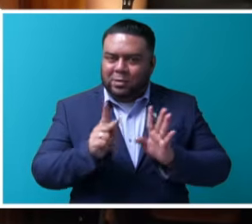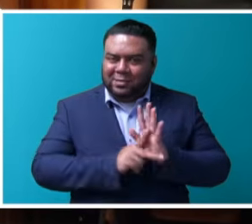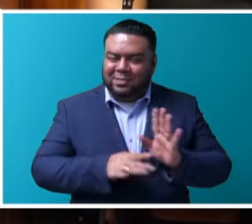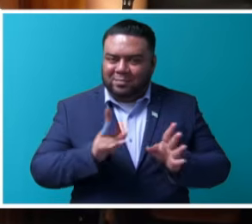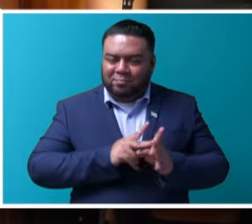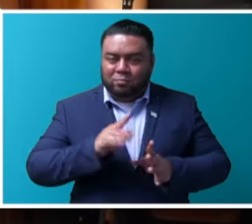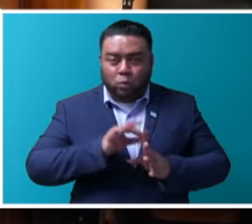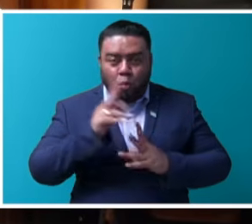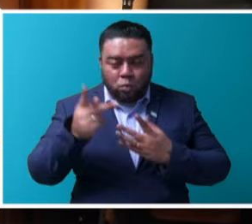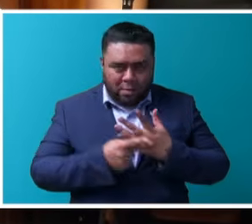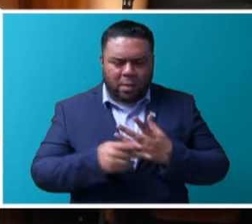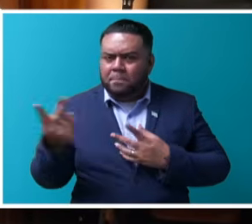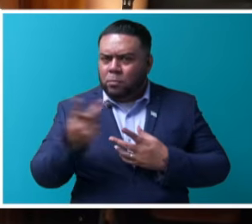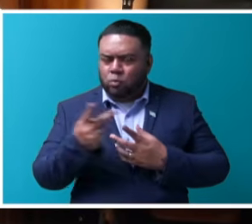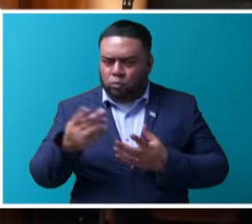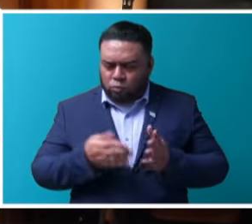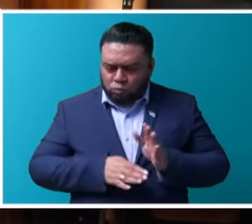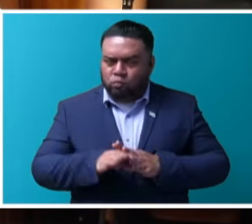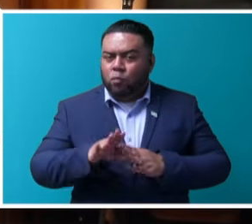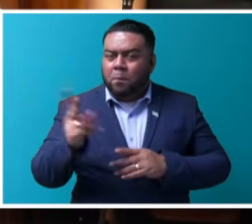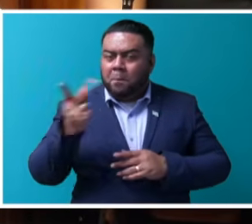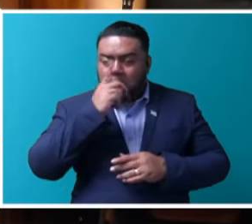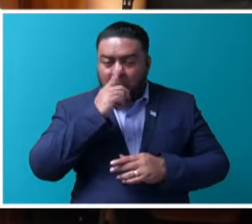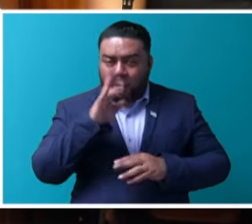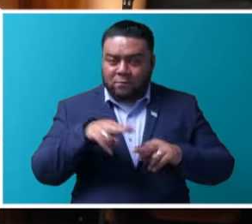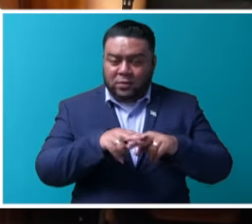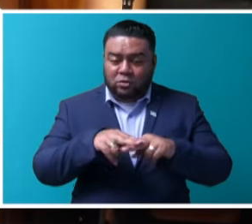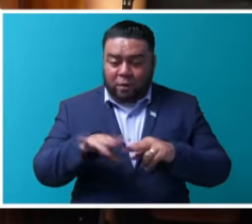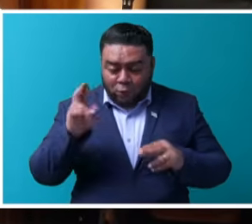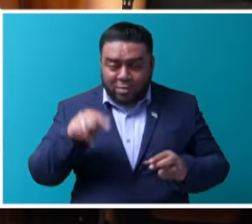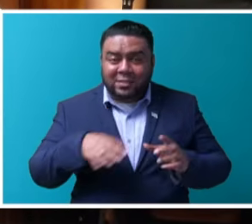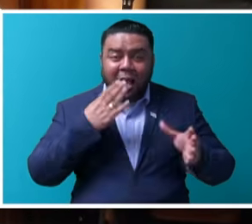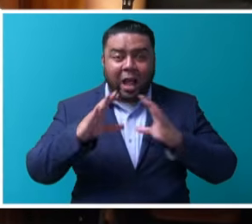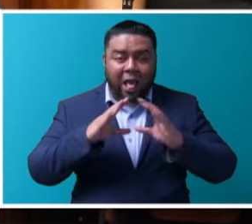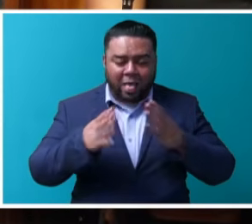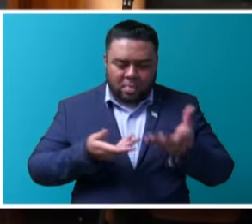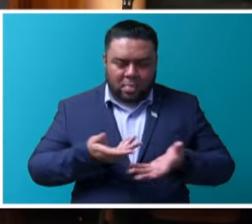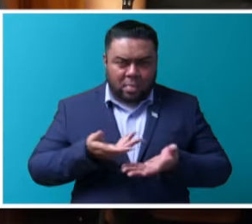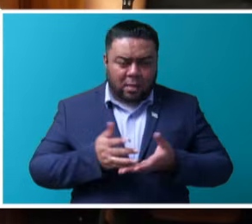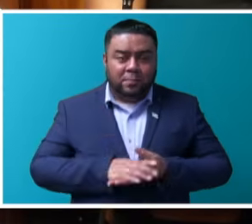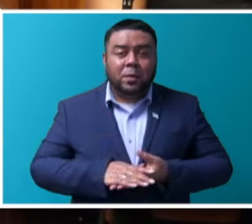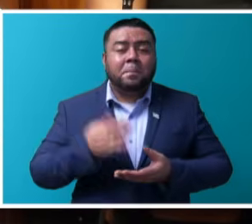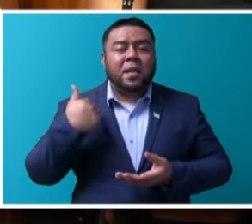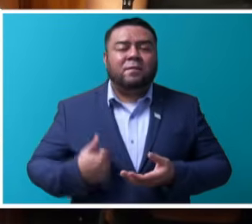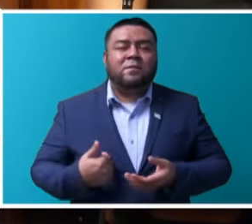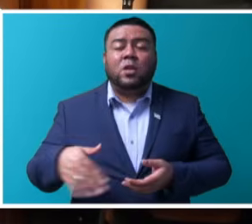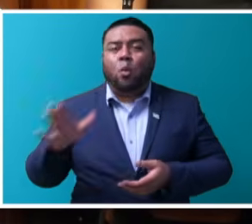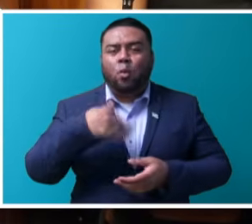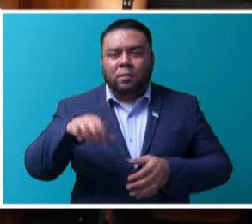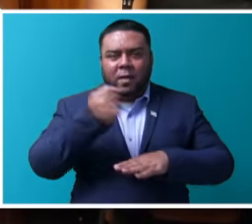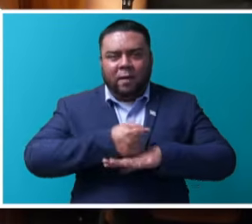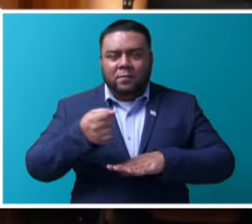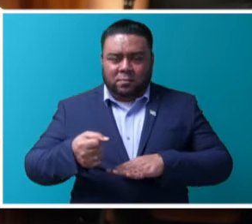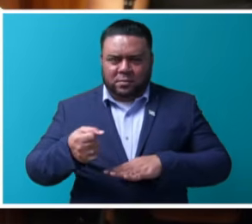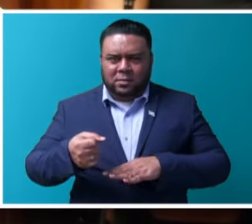arise from our conversations with the people of Fiji. And for these conversations, on behalf of the whole of government and on behalf